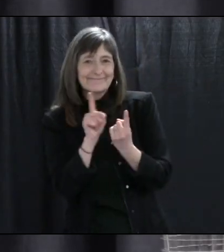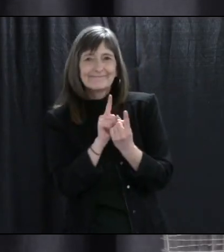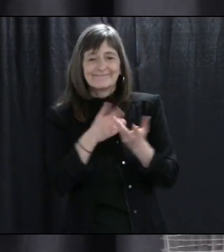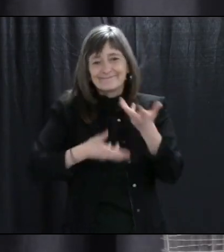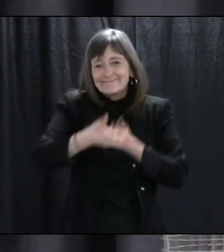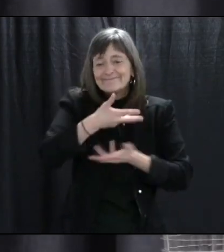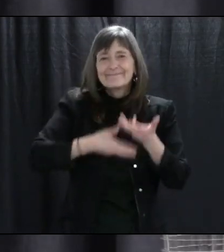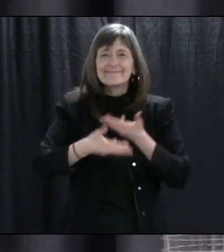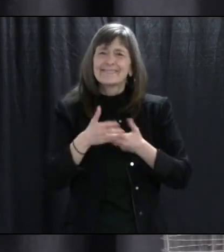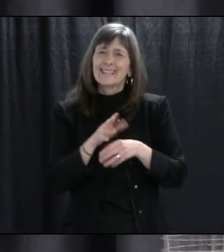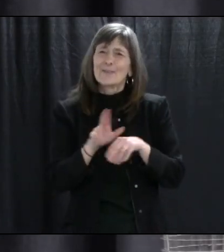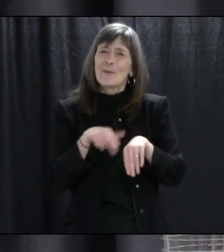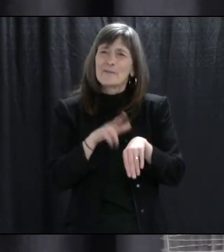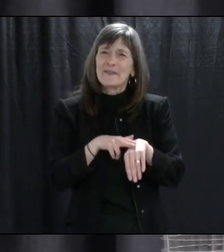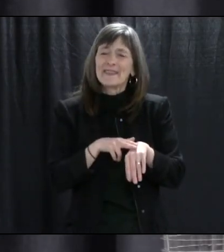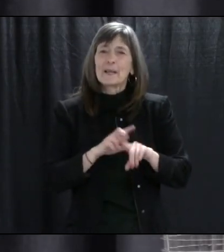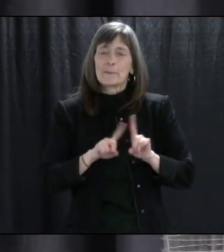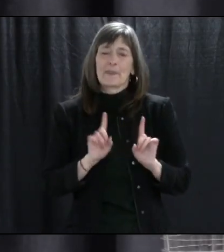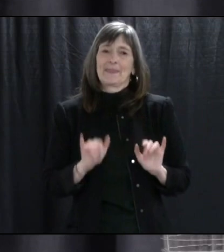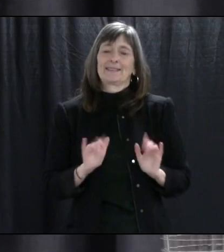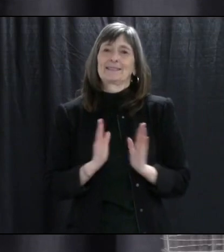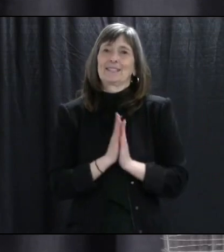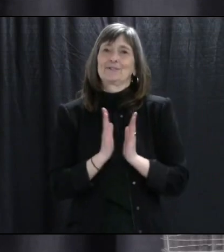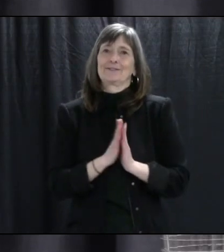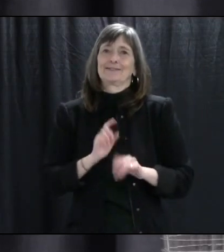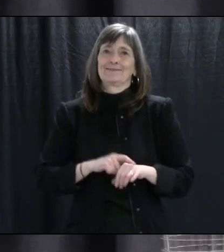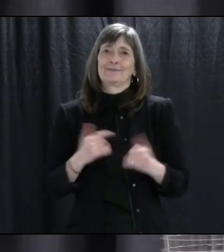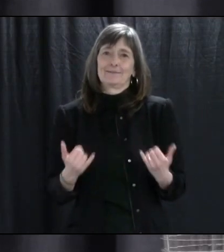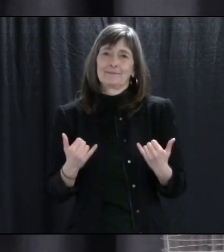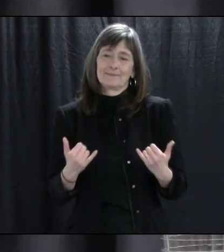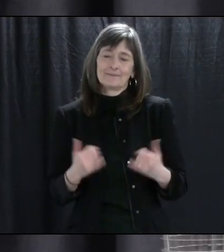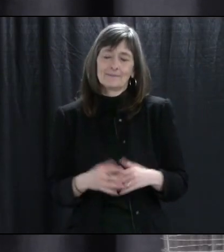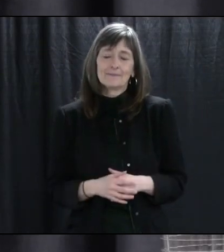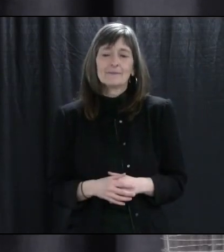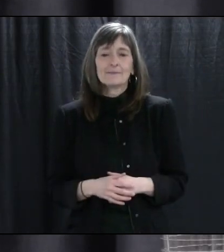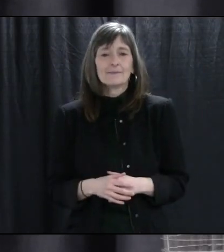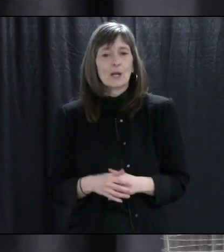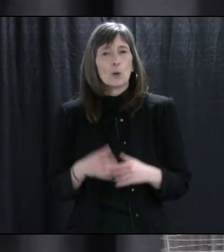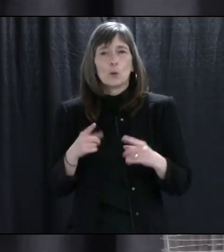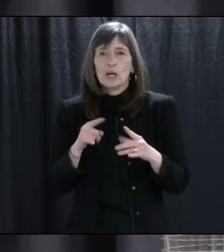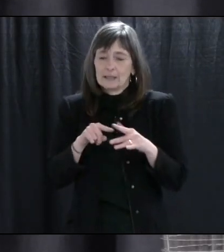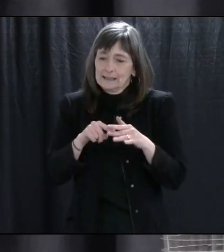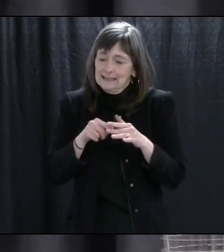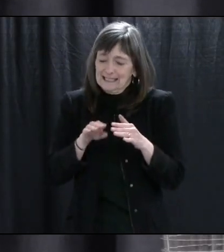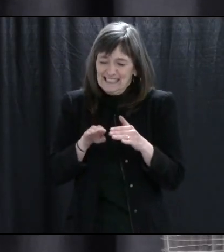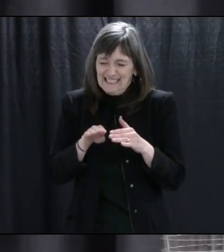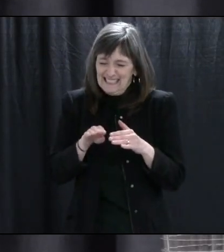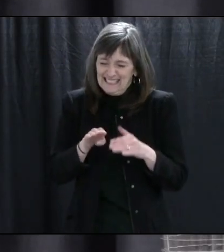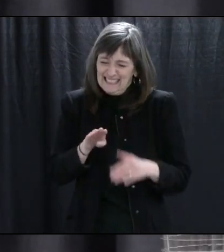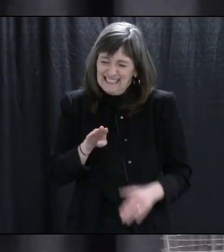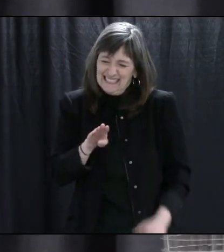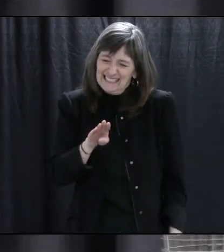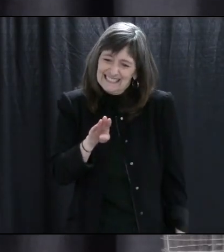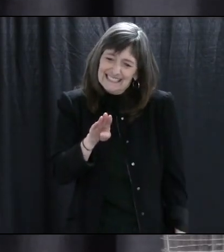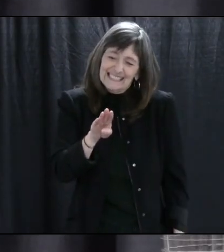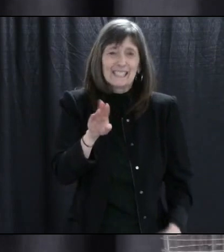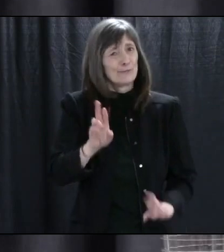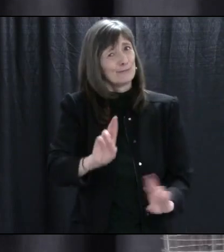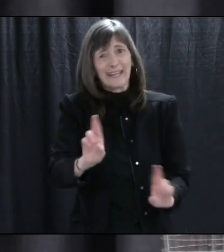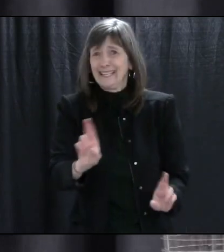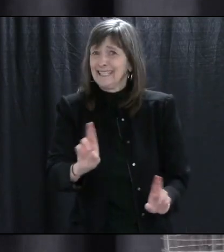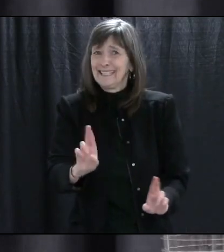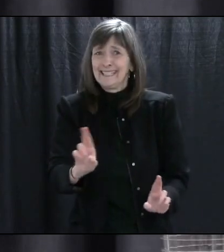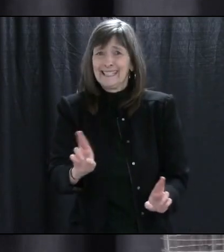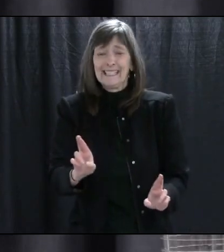honestly, this is what is dangerous. We are on the edge of a surge. And tomorrow, as the Premier has referenced,